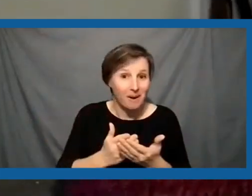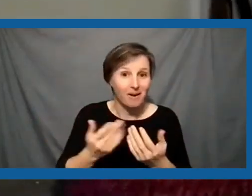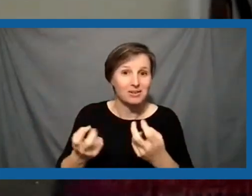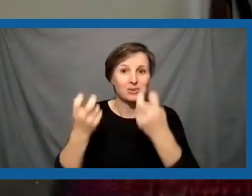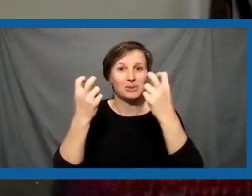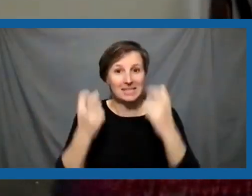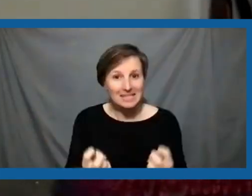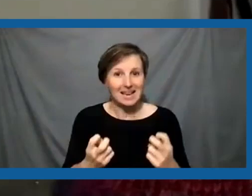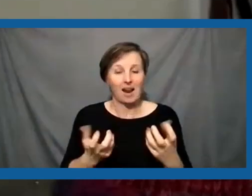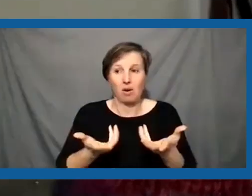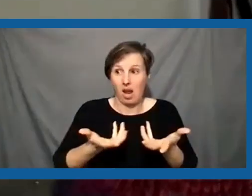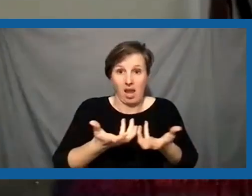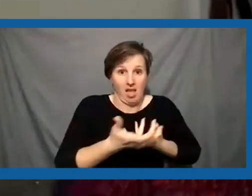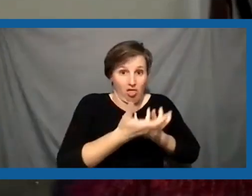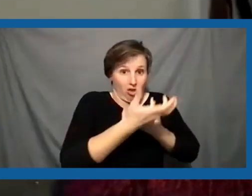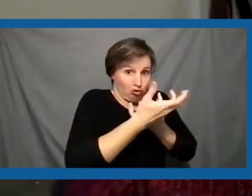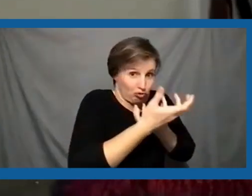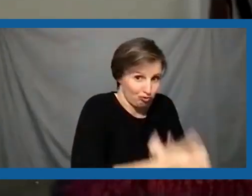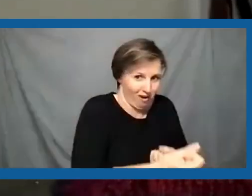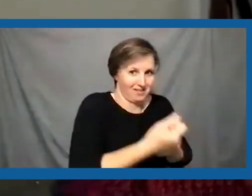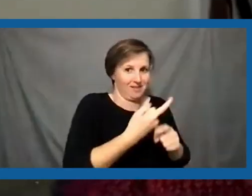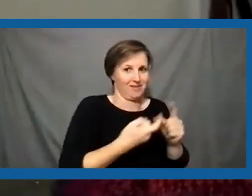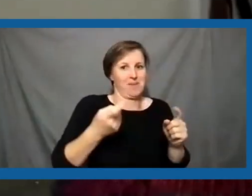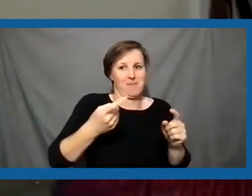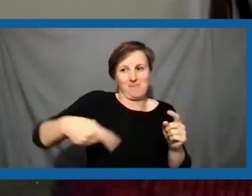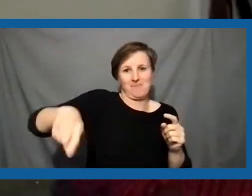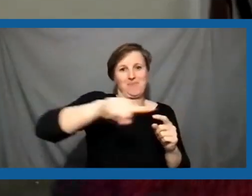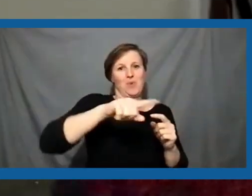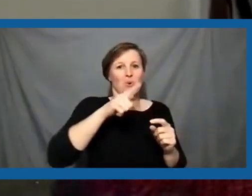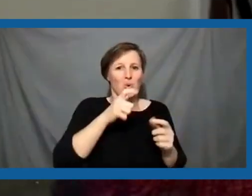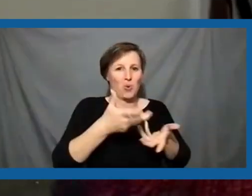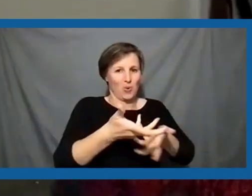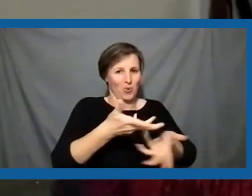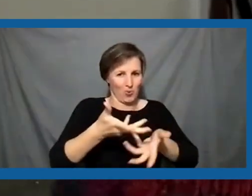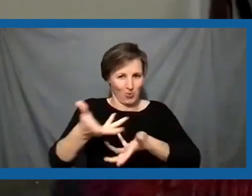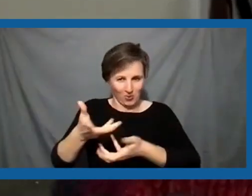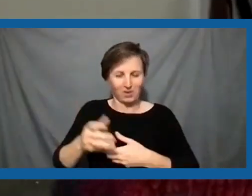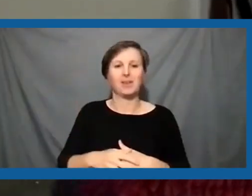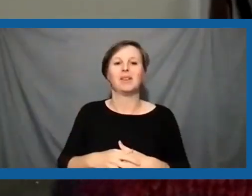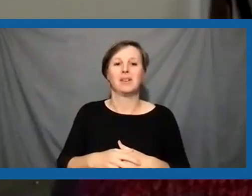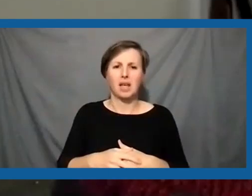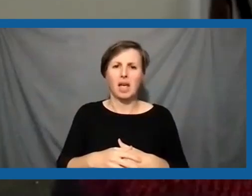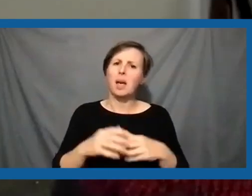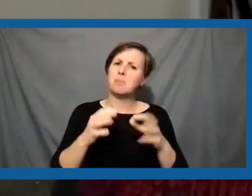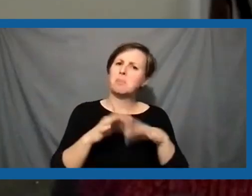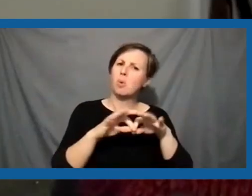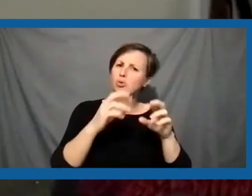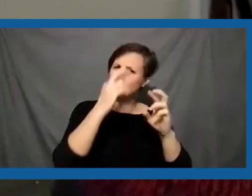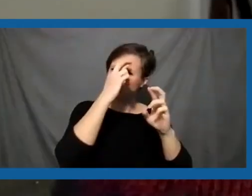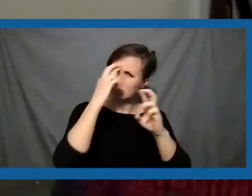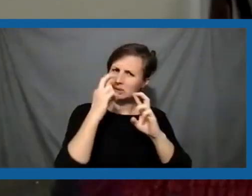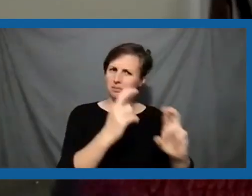trust from the people who you're speaking with. and respecting that there is a lot